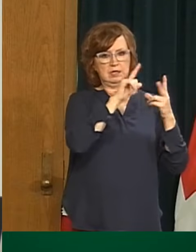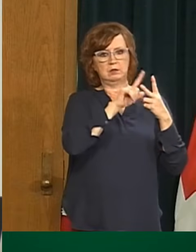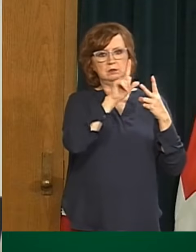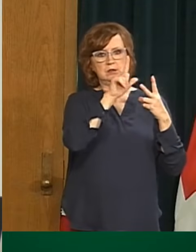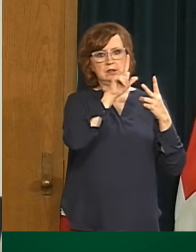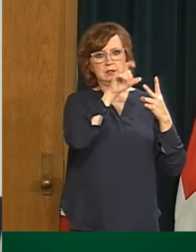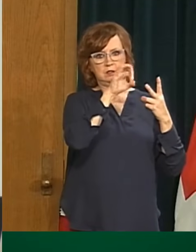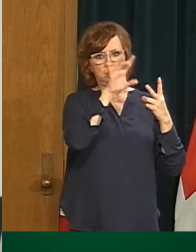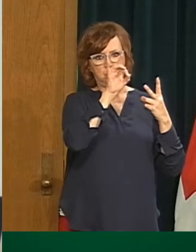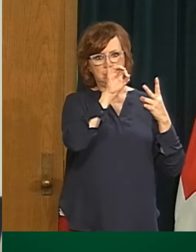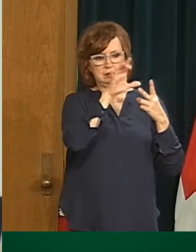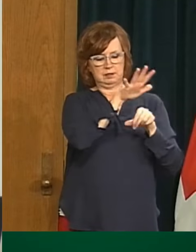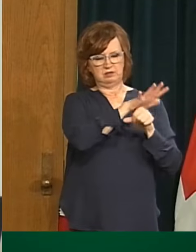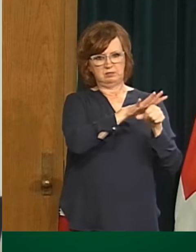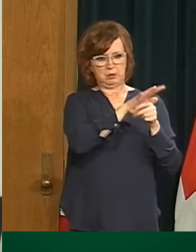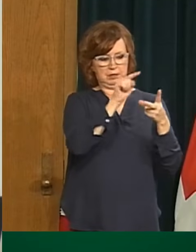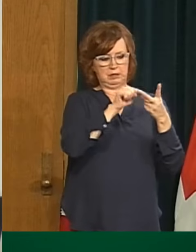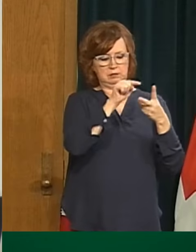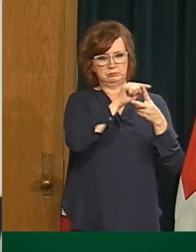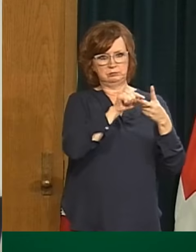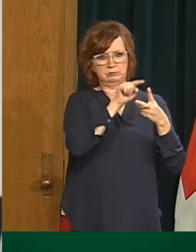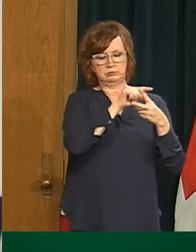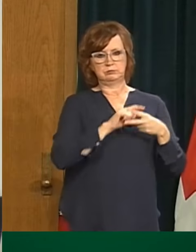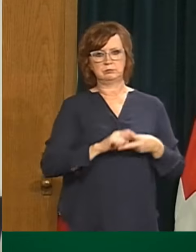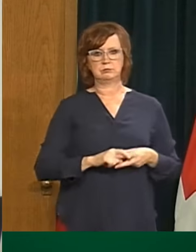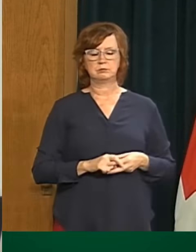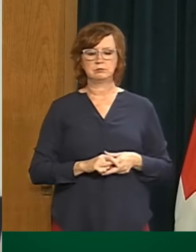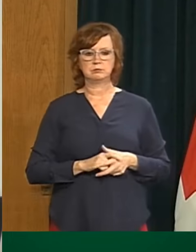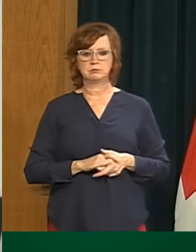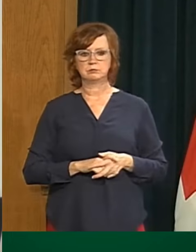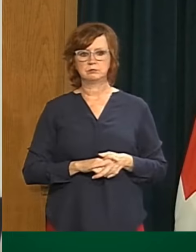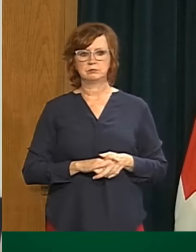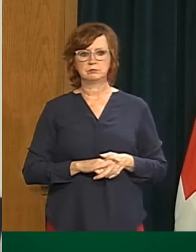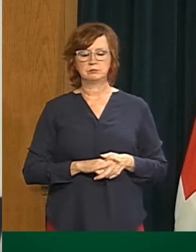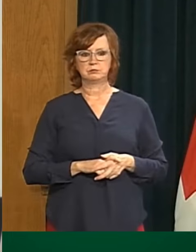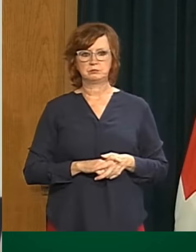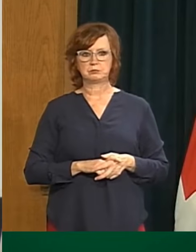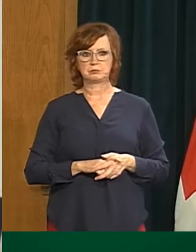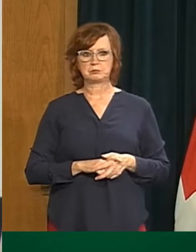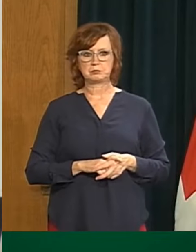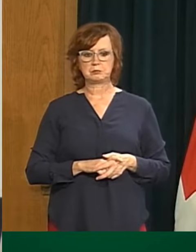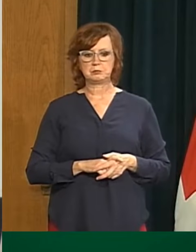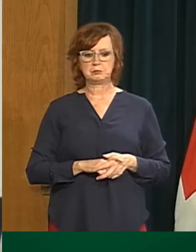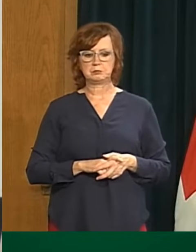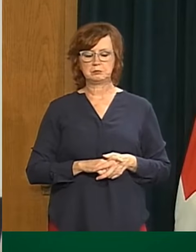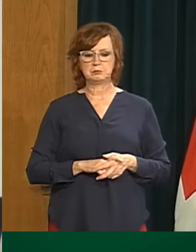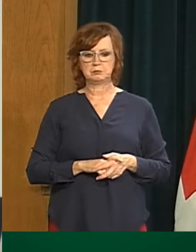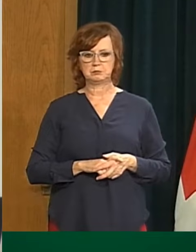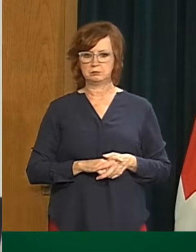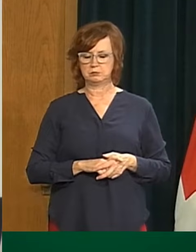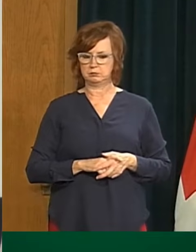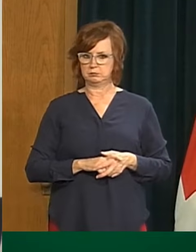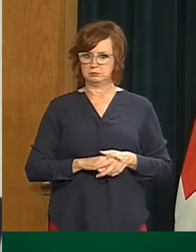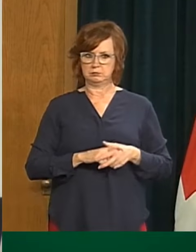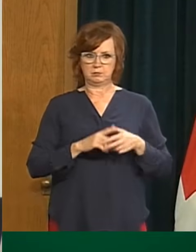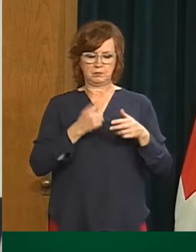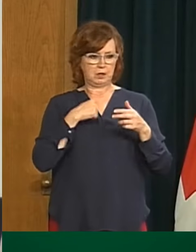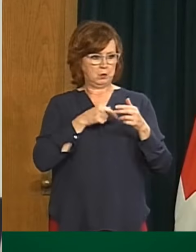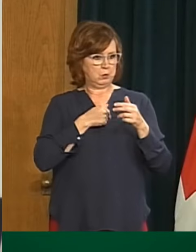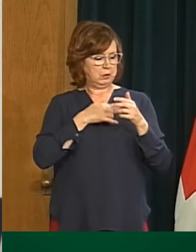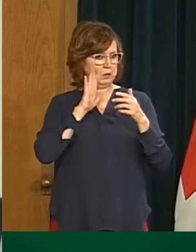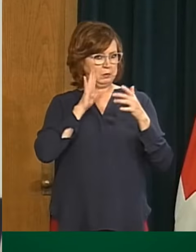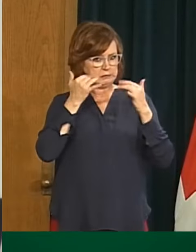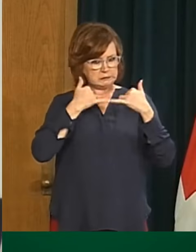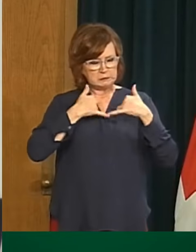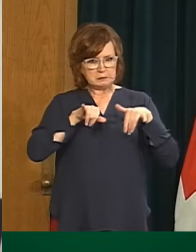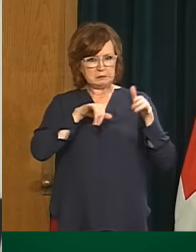that we keep monitoring at a community level. And if there's a cluster, we investigate the cluster. And if